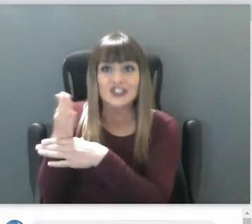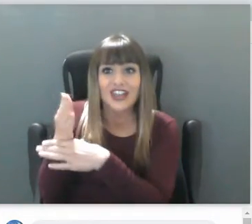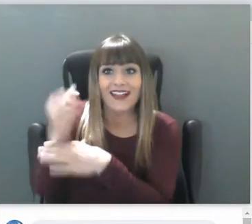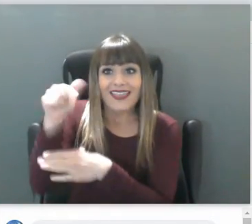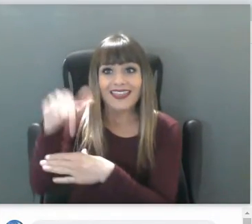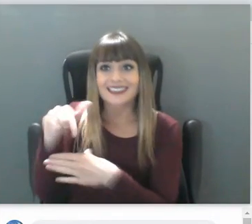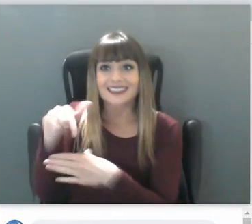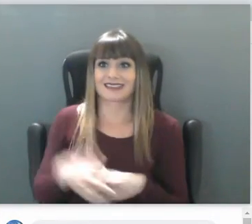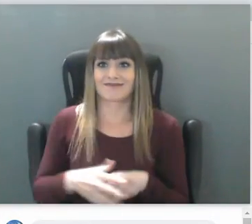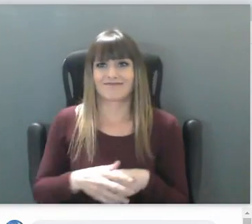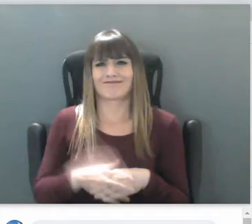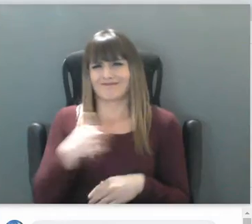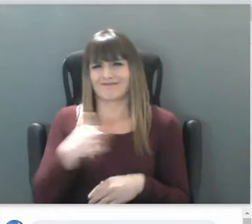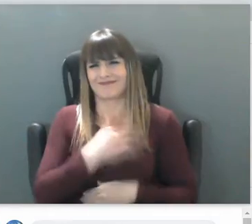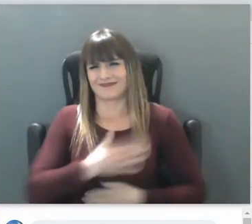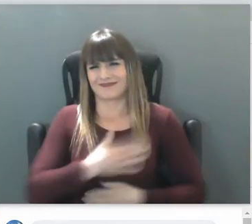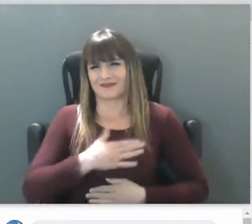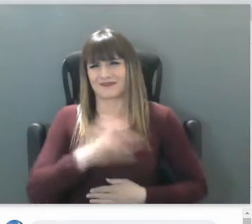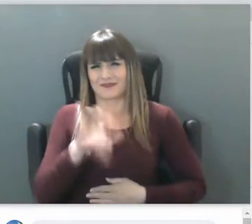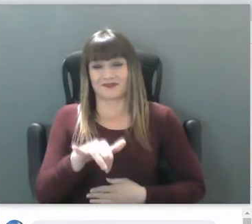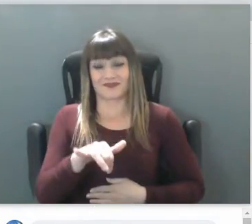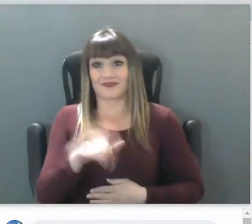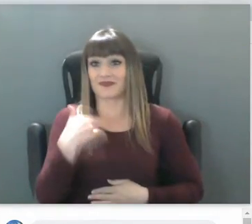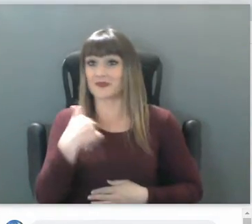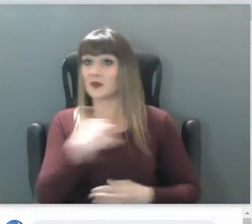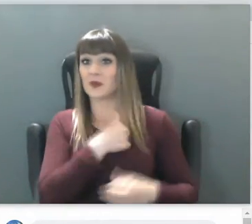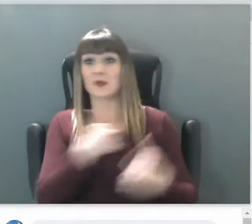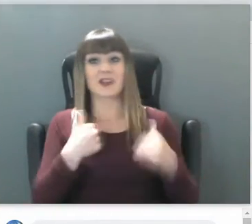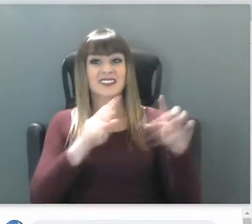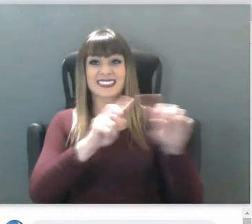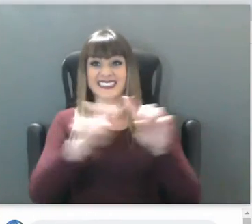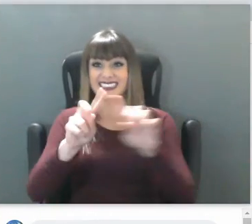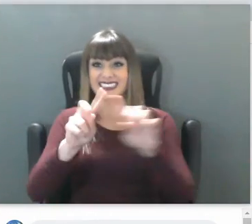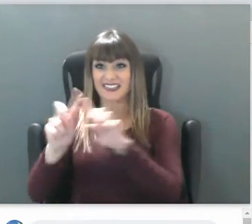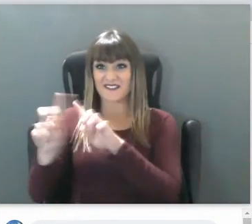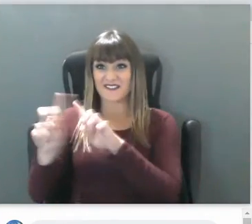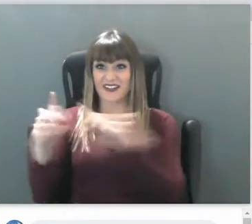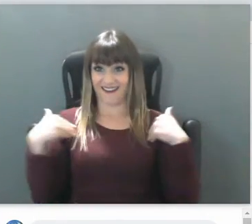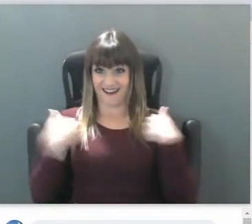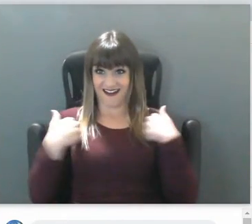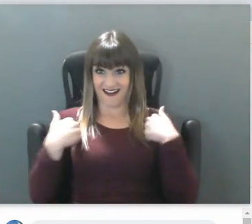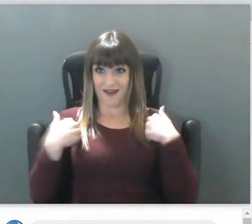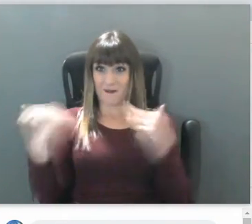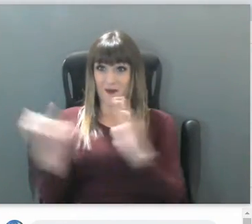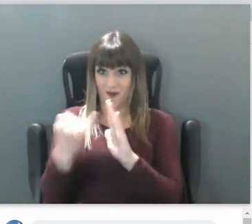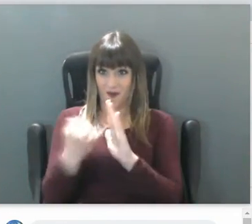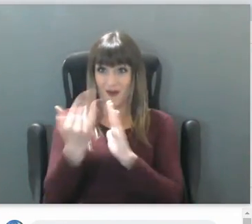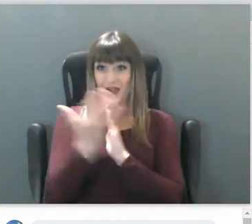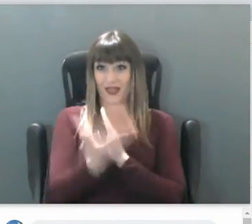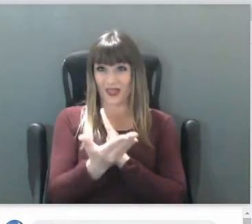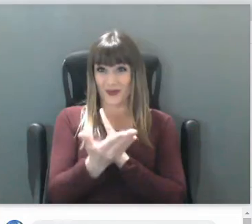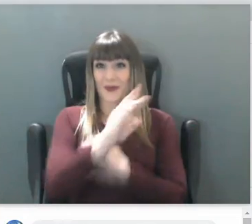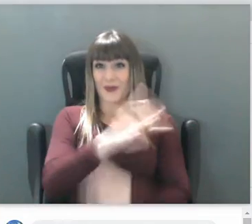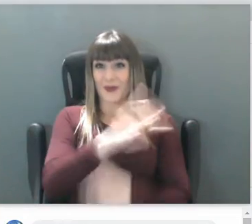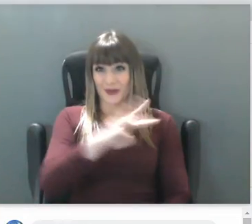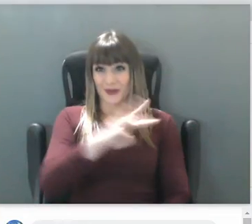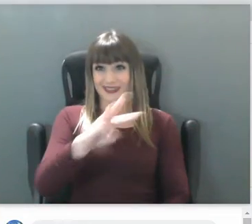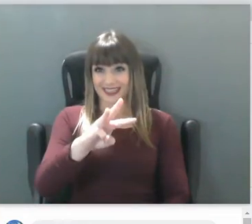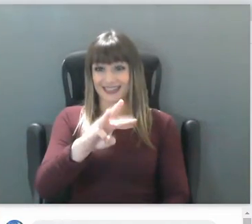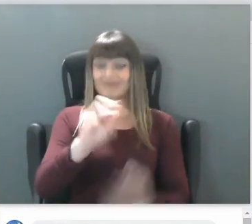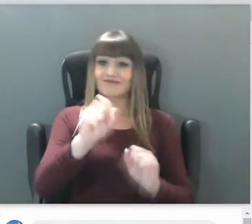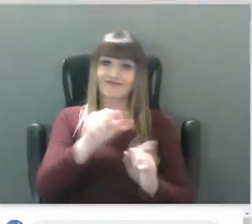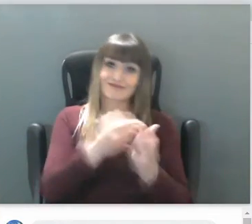that. And speaking of animal art, lots of animal art on our website that you can purchase. So go to hoglezoo.org, shop at our online